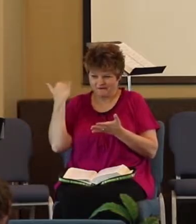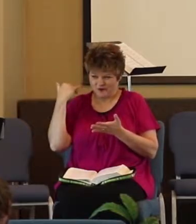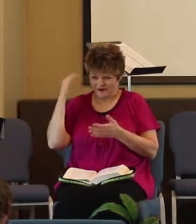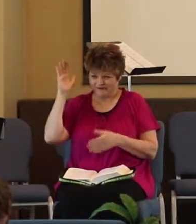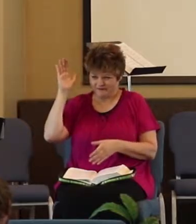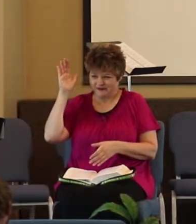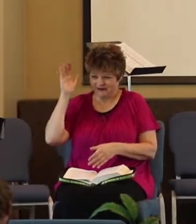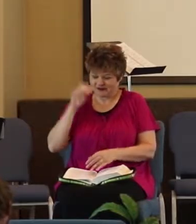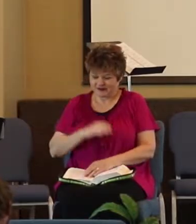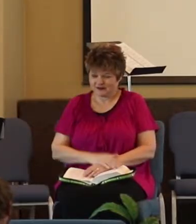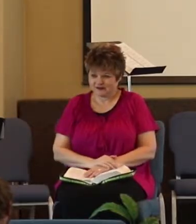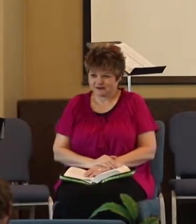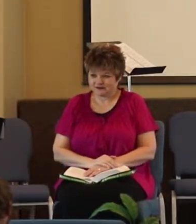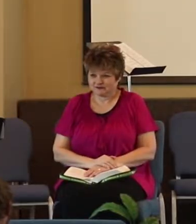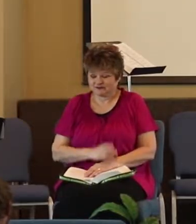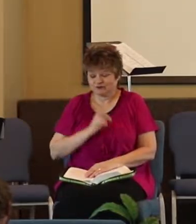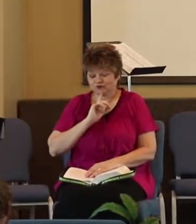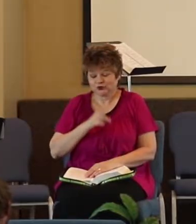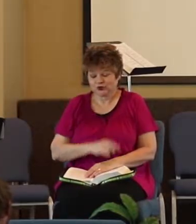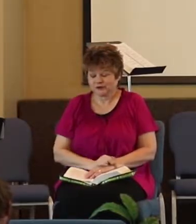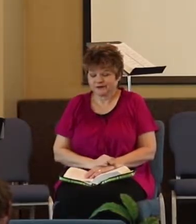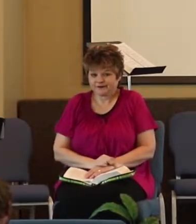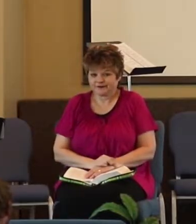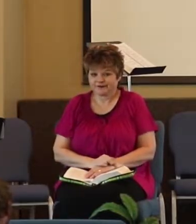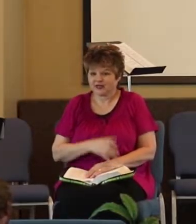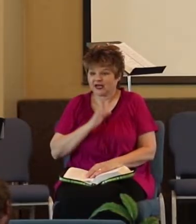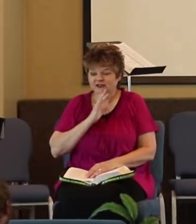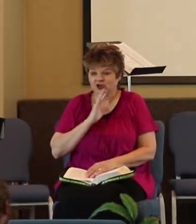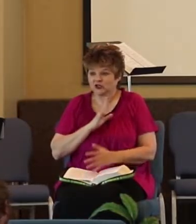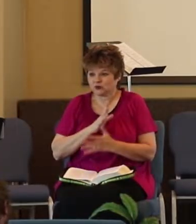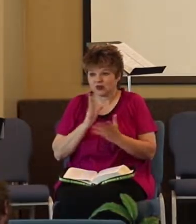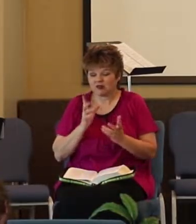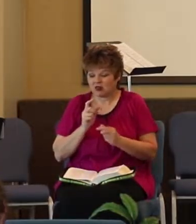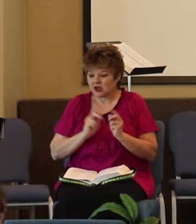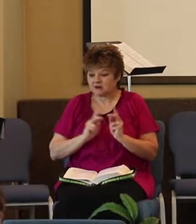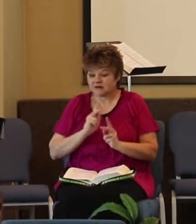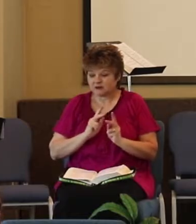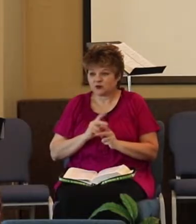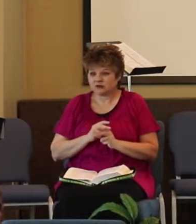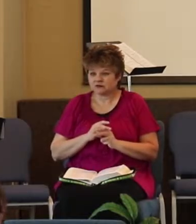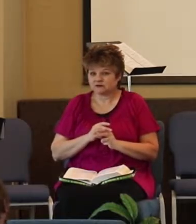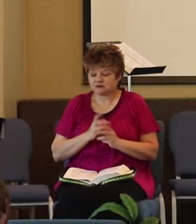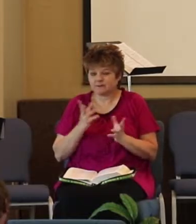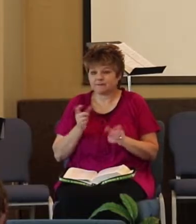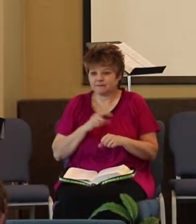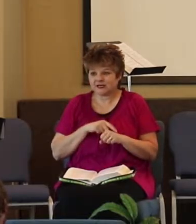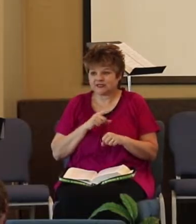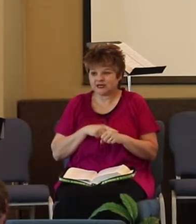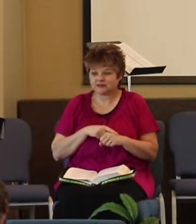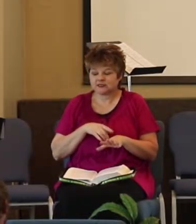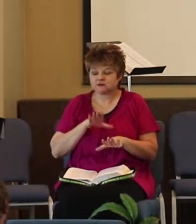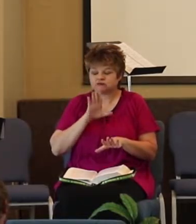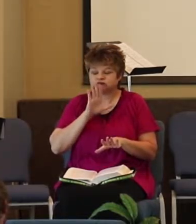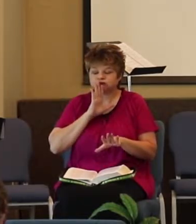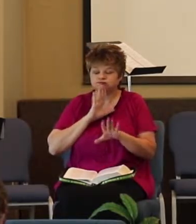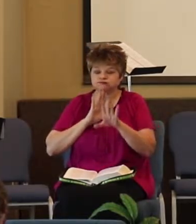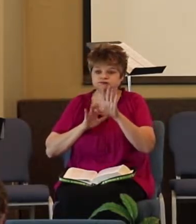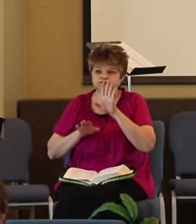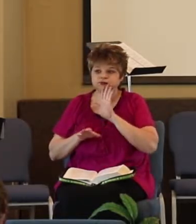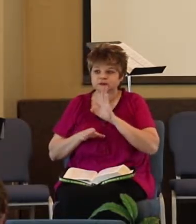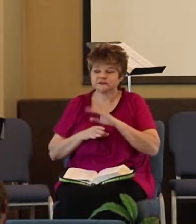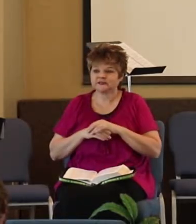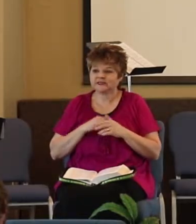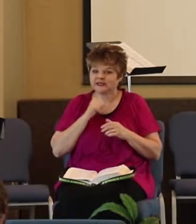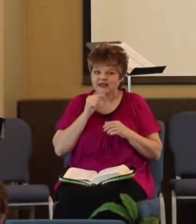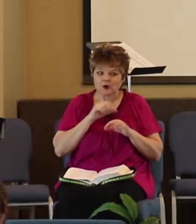your hand. Sure. I talk to a lot of people, and a lot of times I get so frustrated because they don't